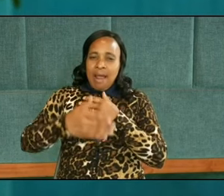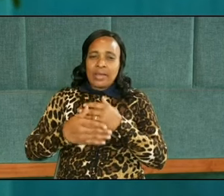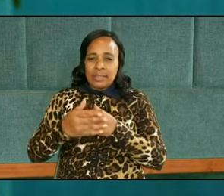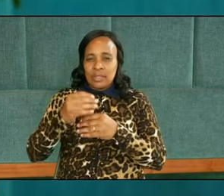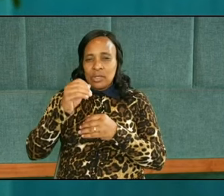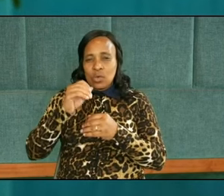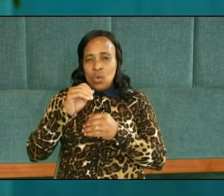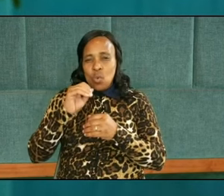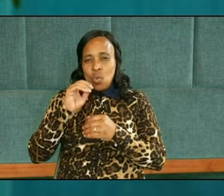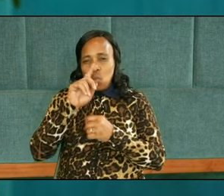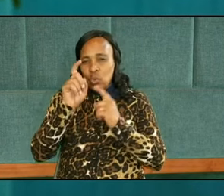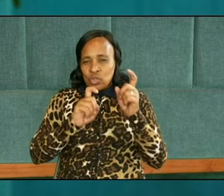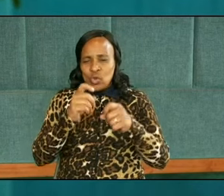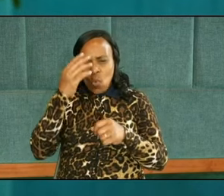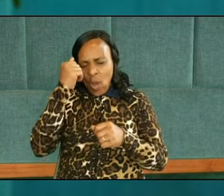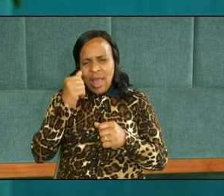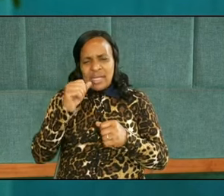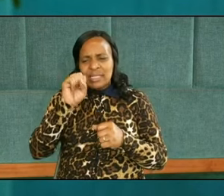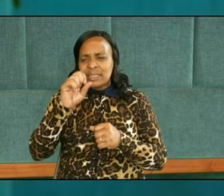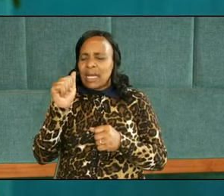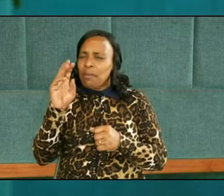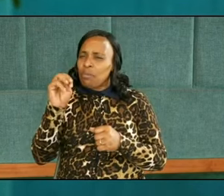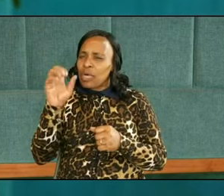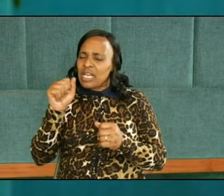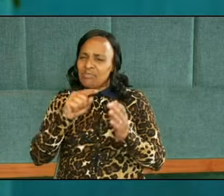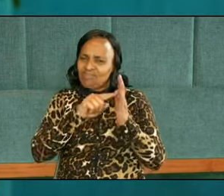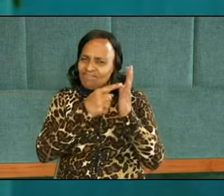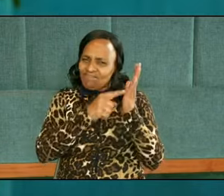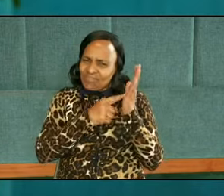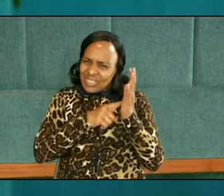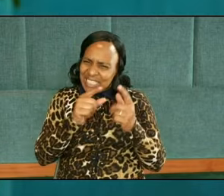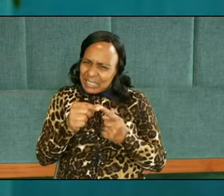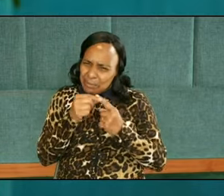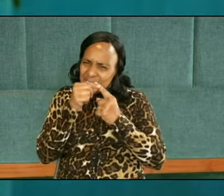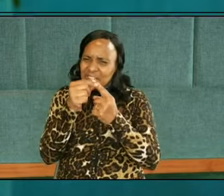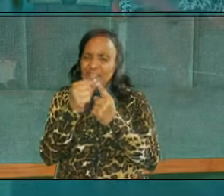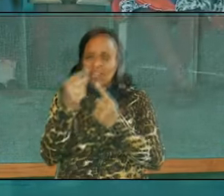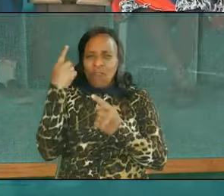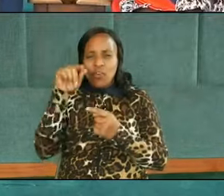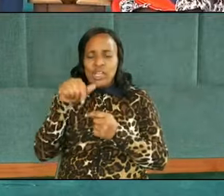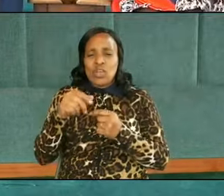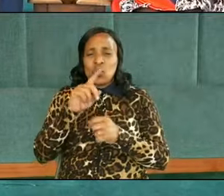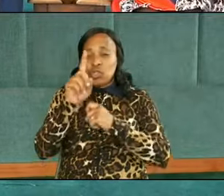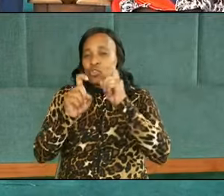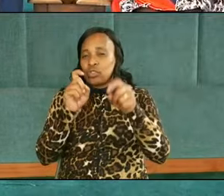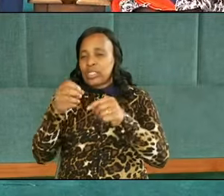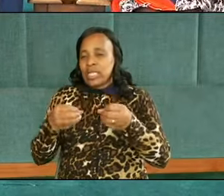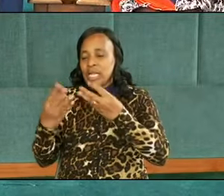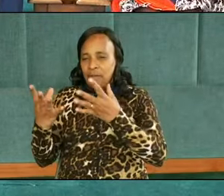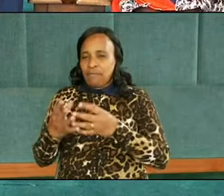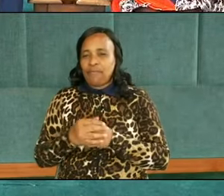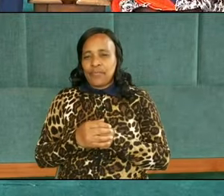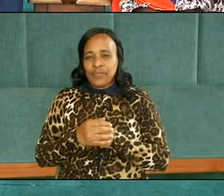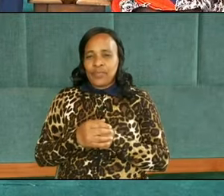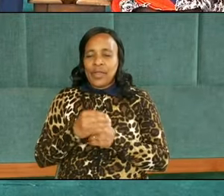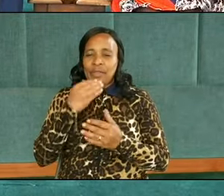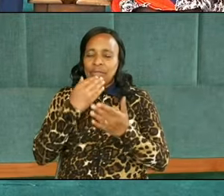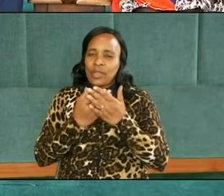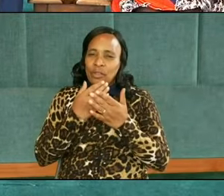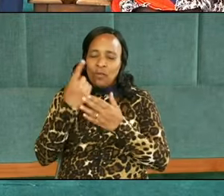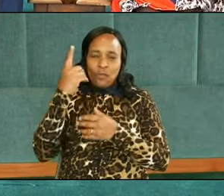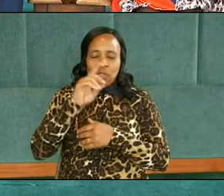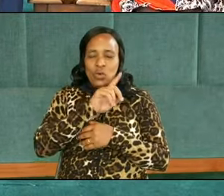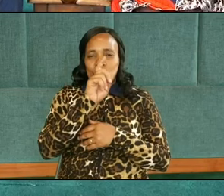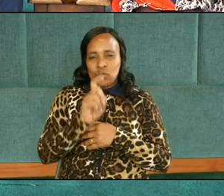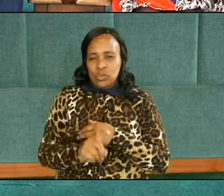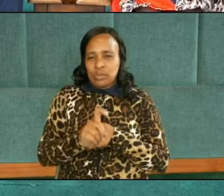Samuel so specific in the instructions that he gave to Saul? Annalisa, what do you think? Thank you for the question.